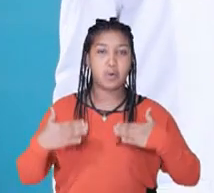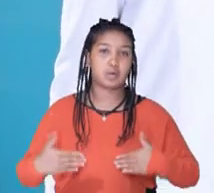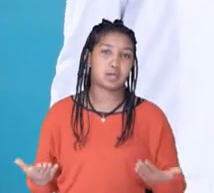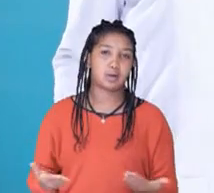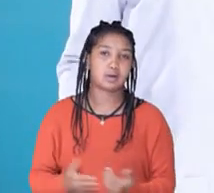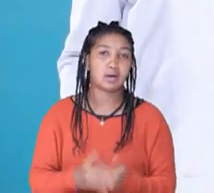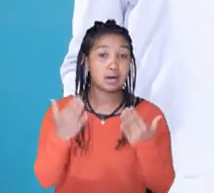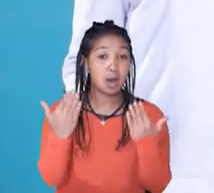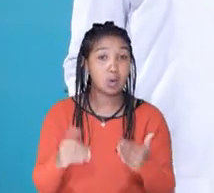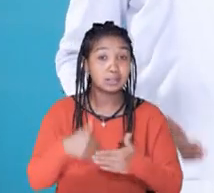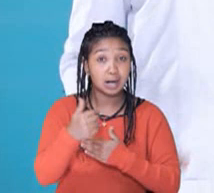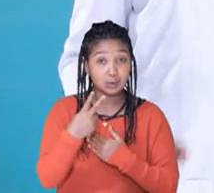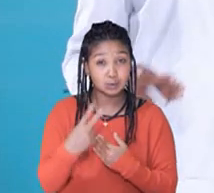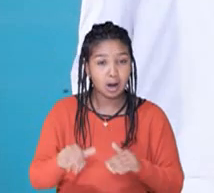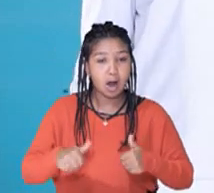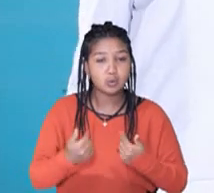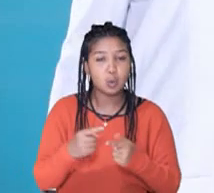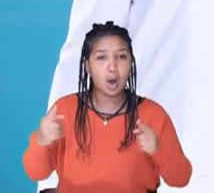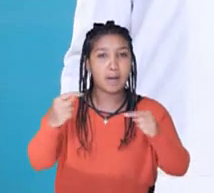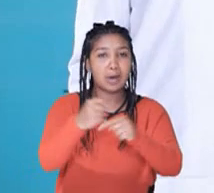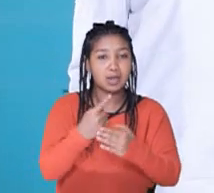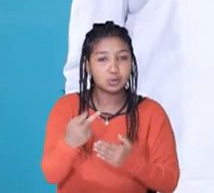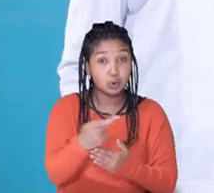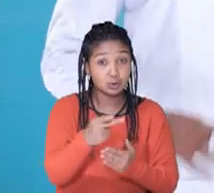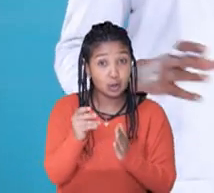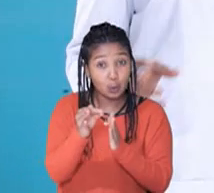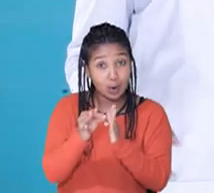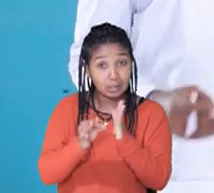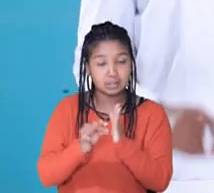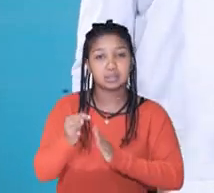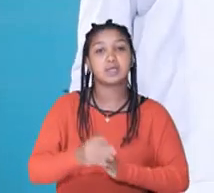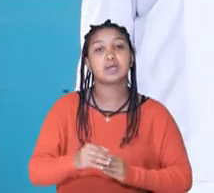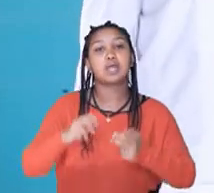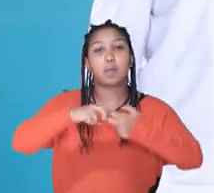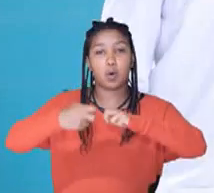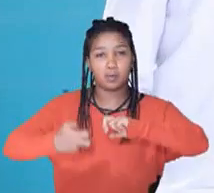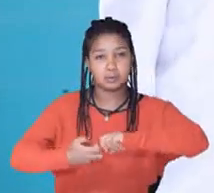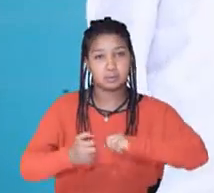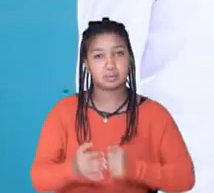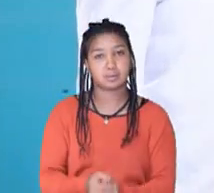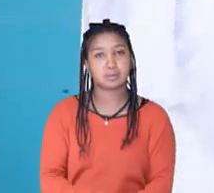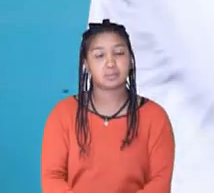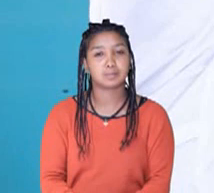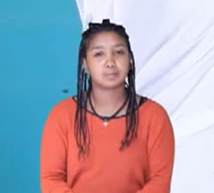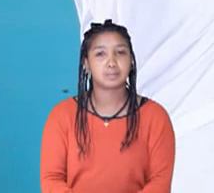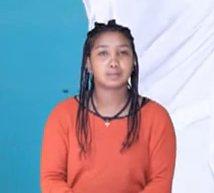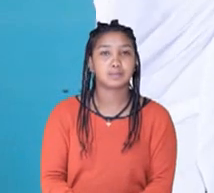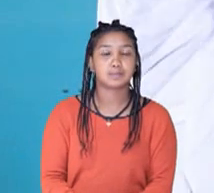body. Now let's try to see how to apply those equations in problems.